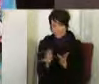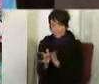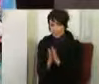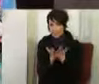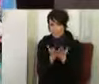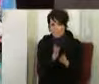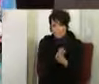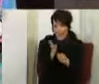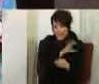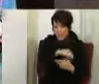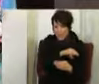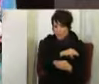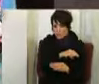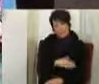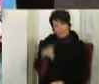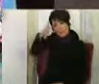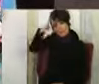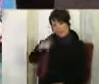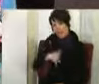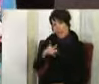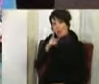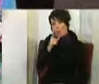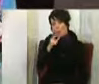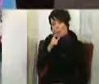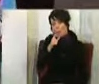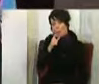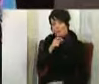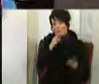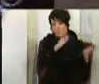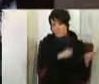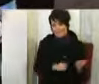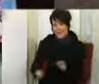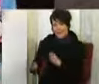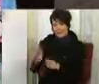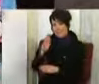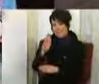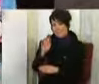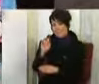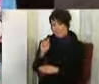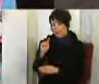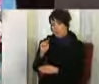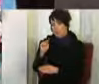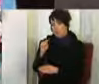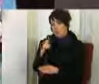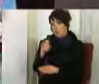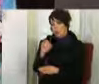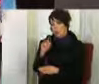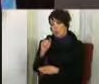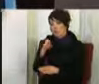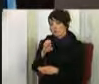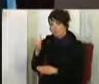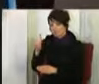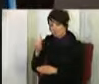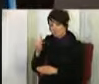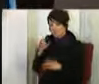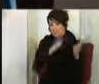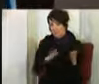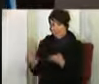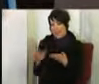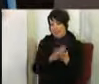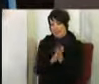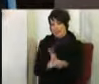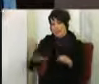was the one who was betrothed to be married to Mary. Now, there are certain things that we need to know about these characters in order for